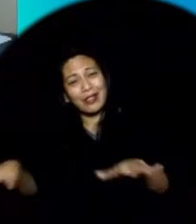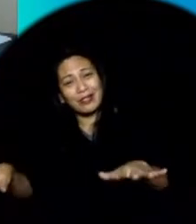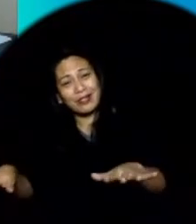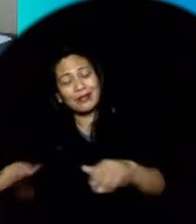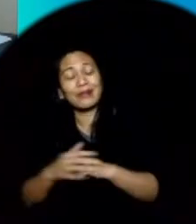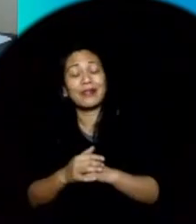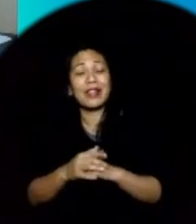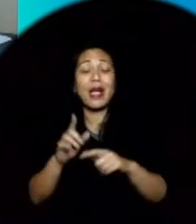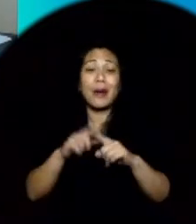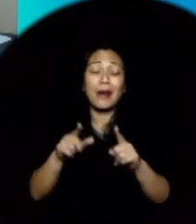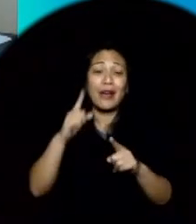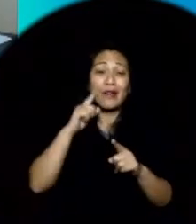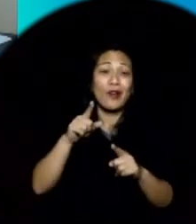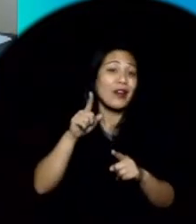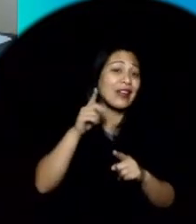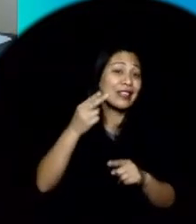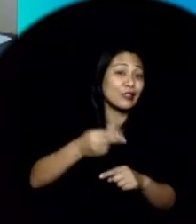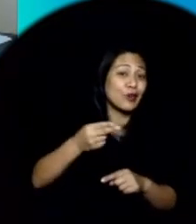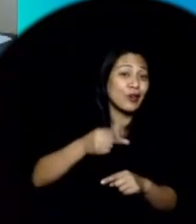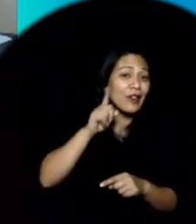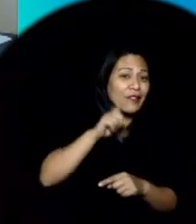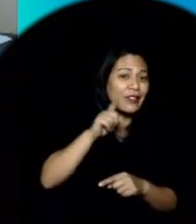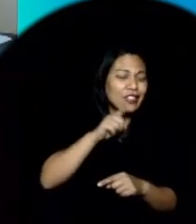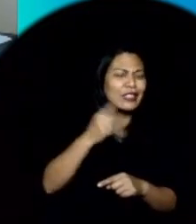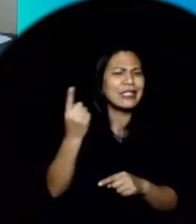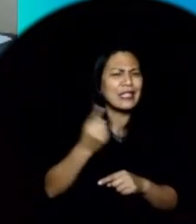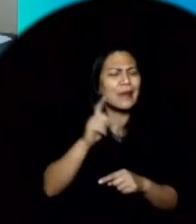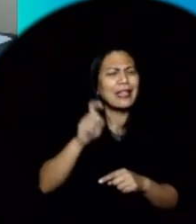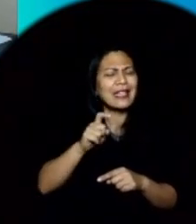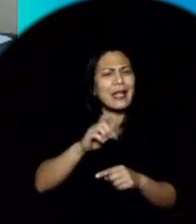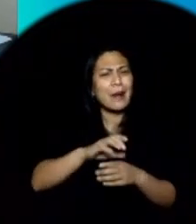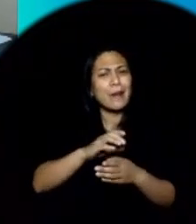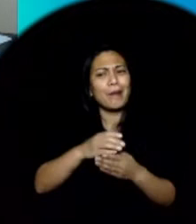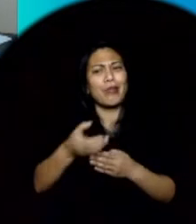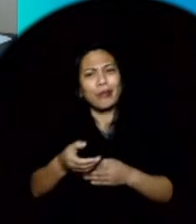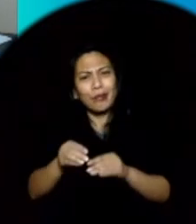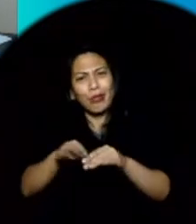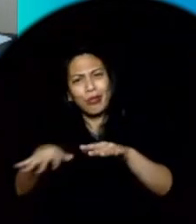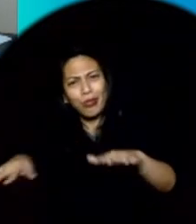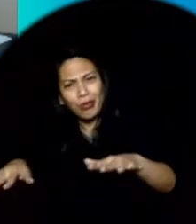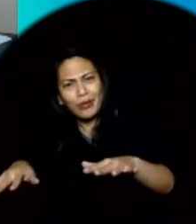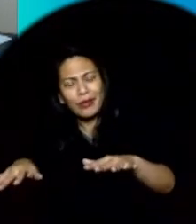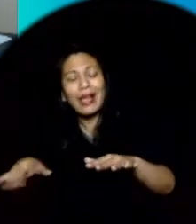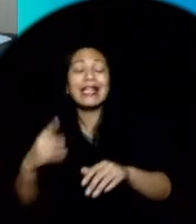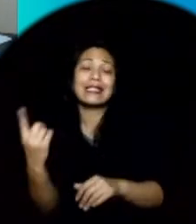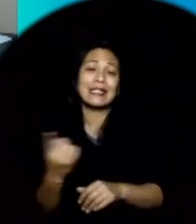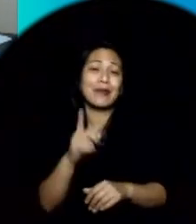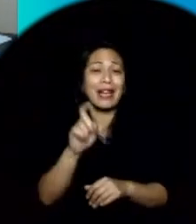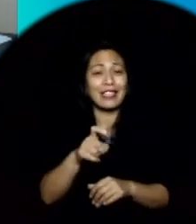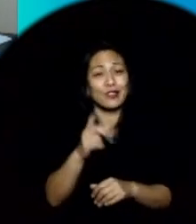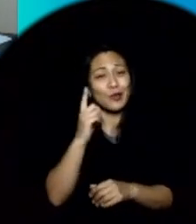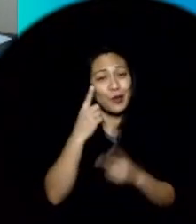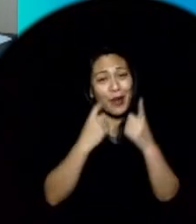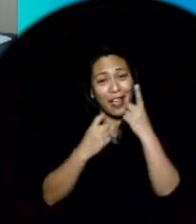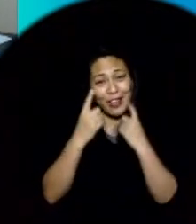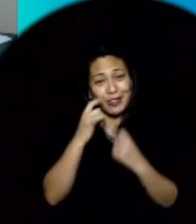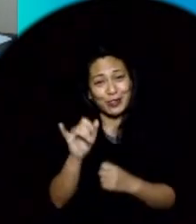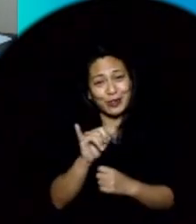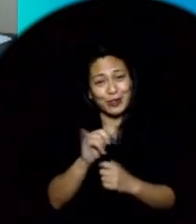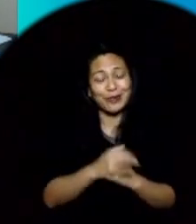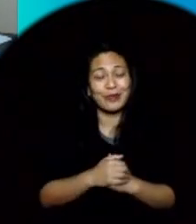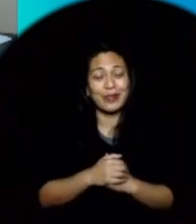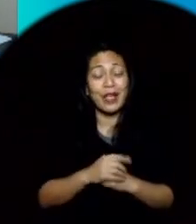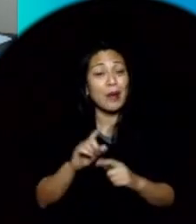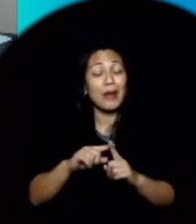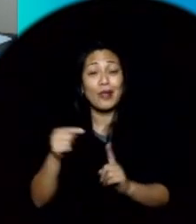Well, when writing historical fiction, someone has to spill the milk, and someone usually has to cry. Now, the